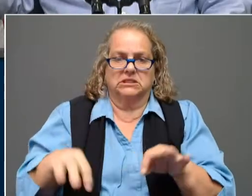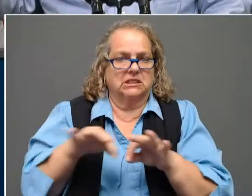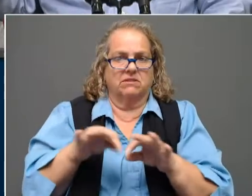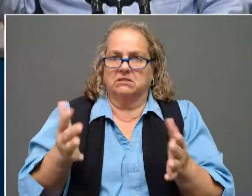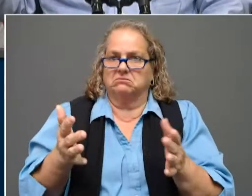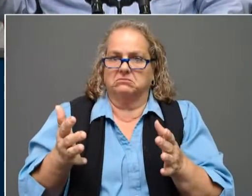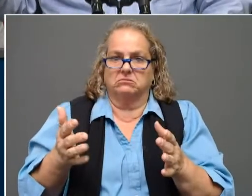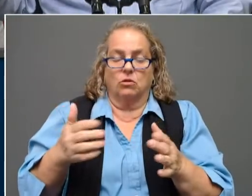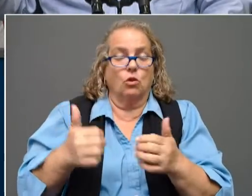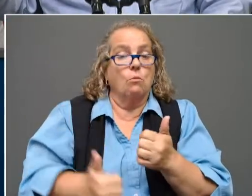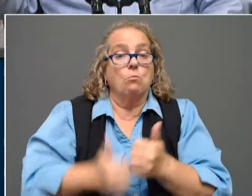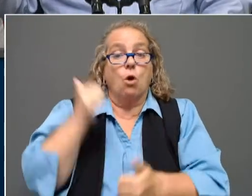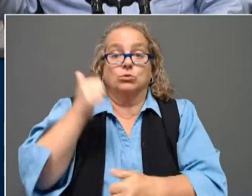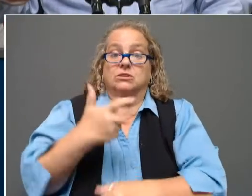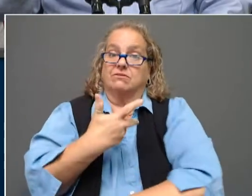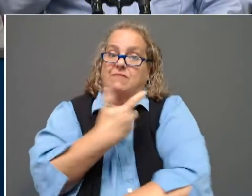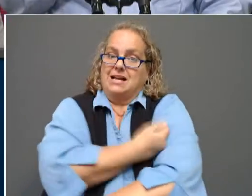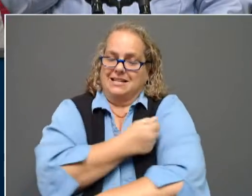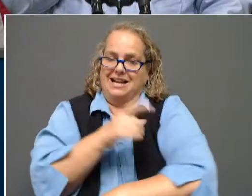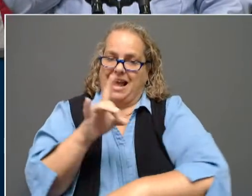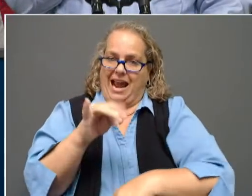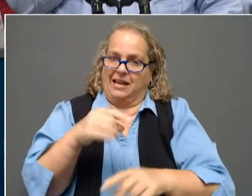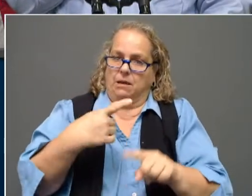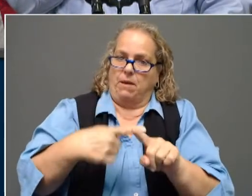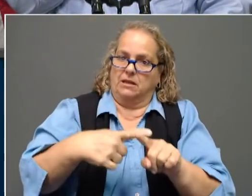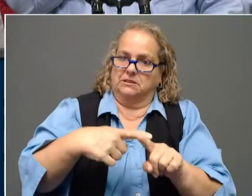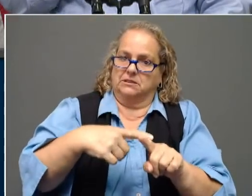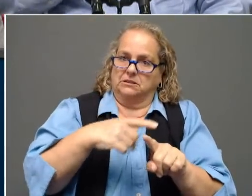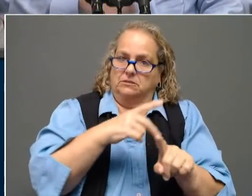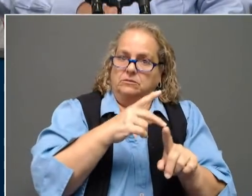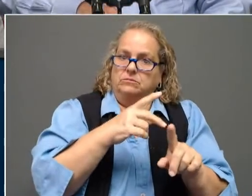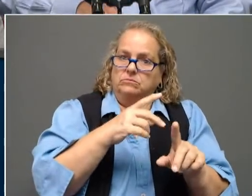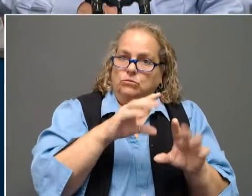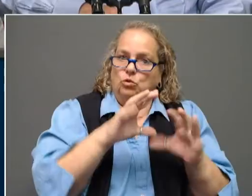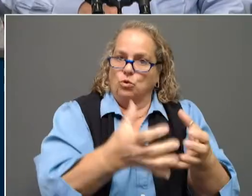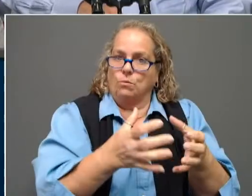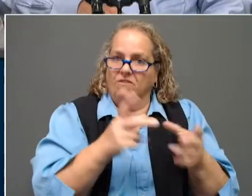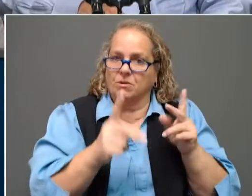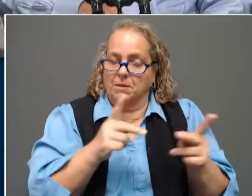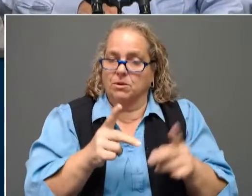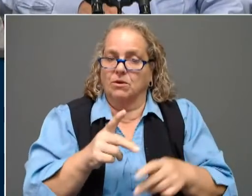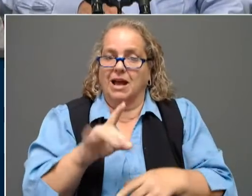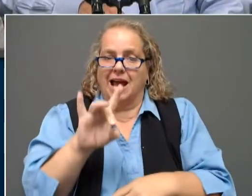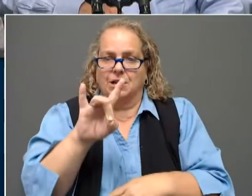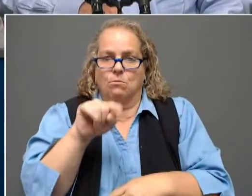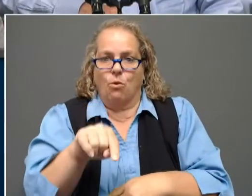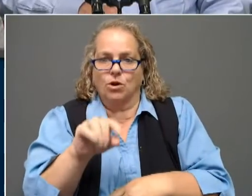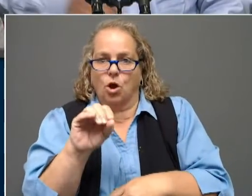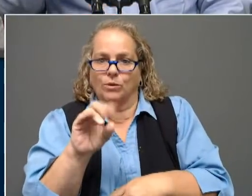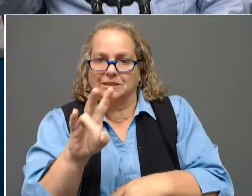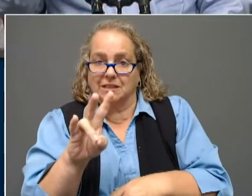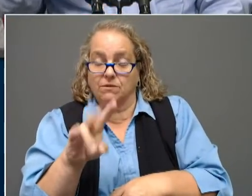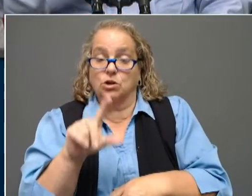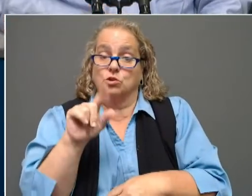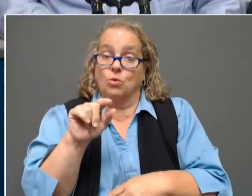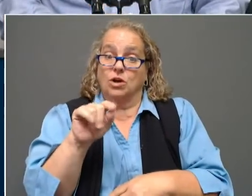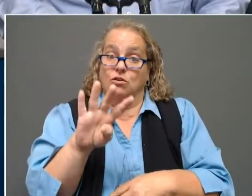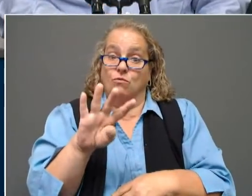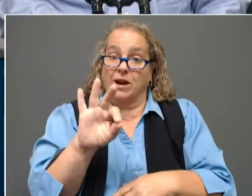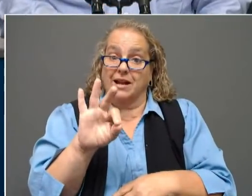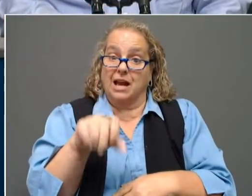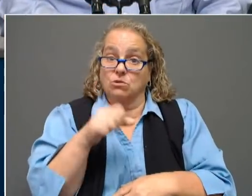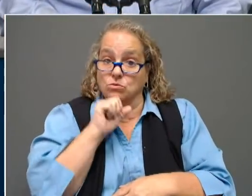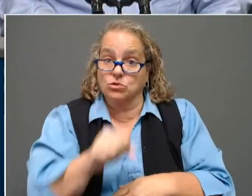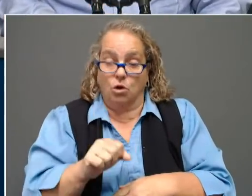most vaccinated. You know, that incident rate is just 8.07. 20 to 49-year-olds, 3 times